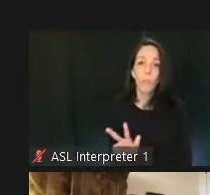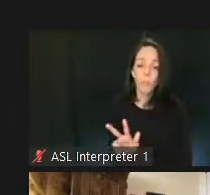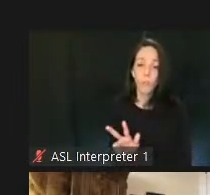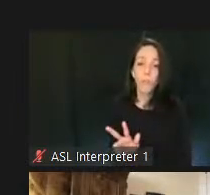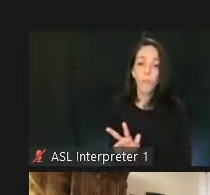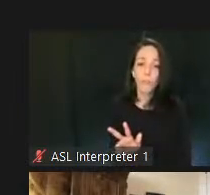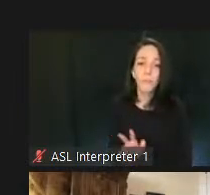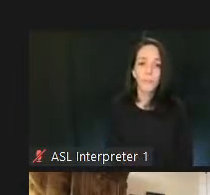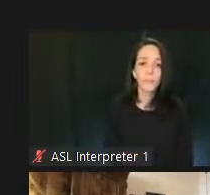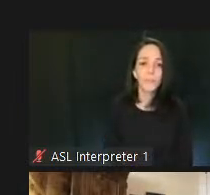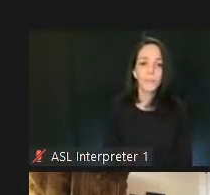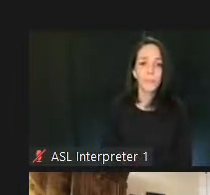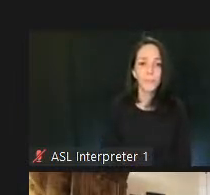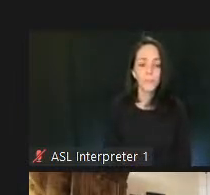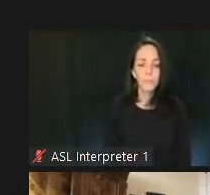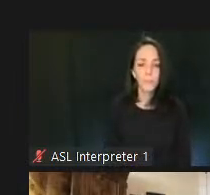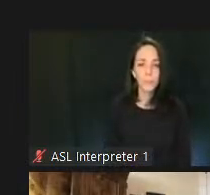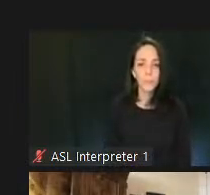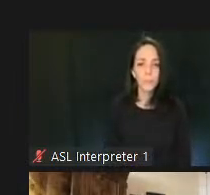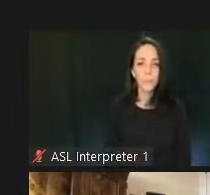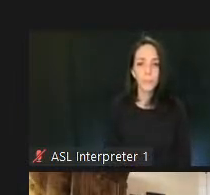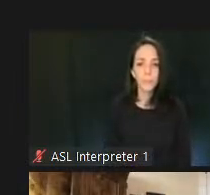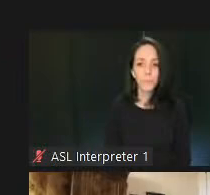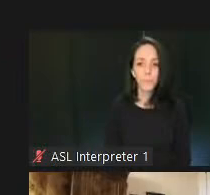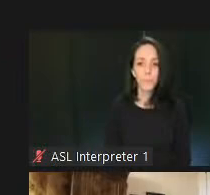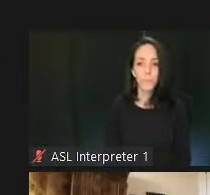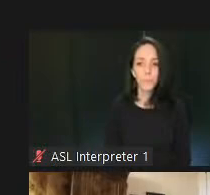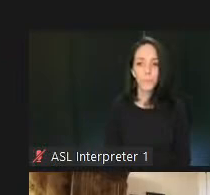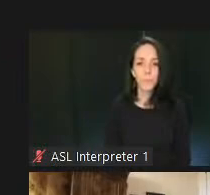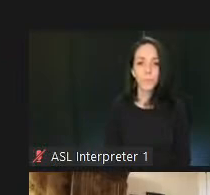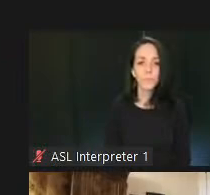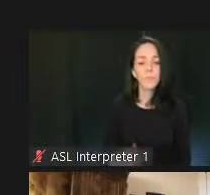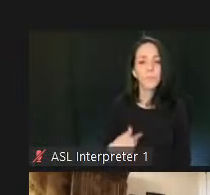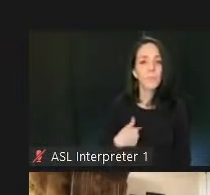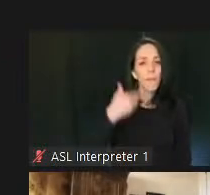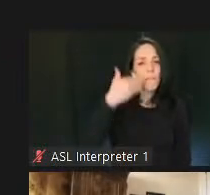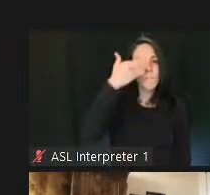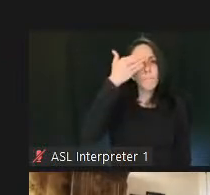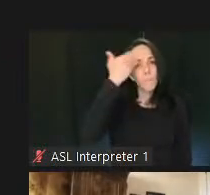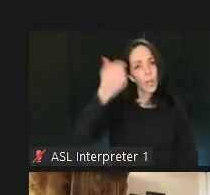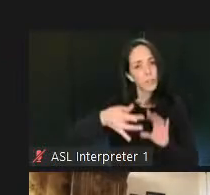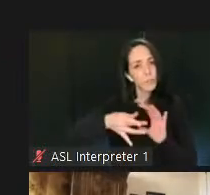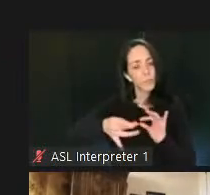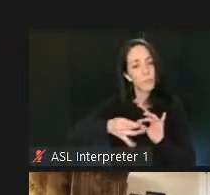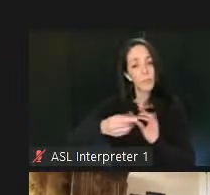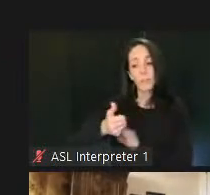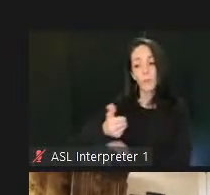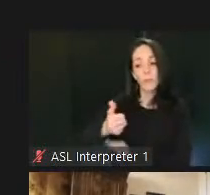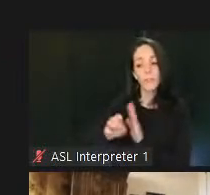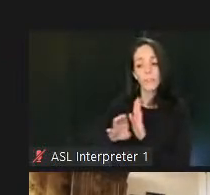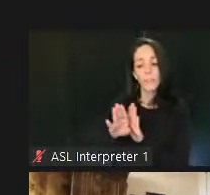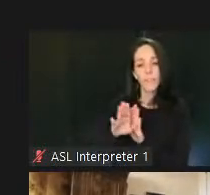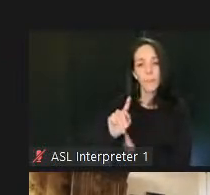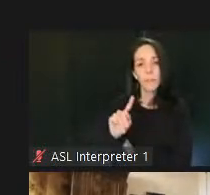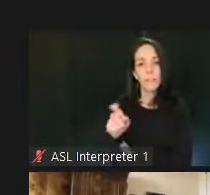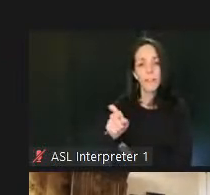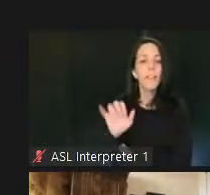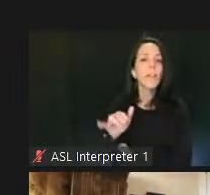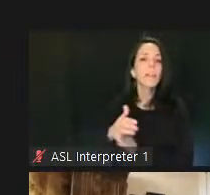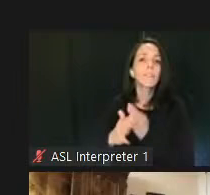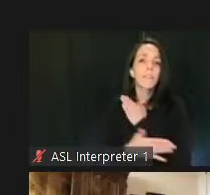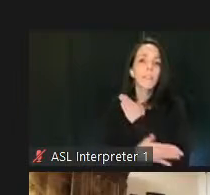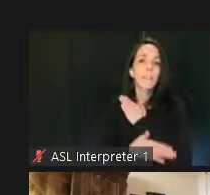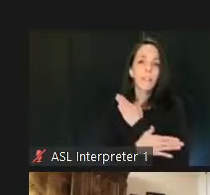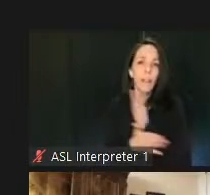assumed. And I neglected to mention earlier, for transportation development tax, that is a countywide tax, as I